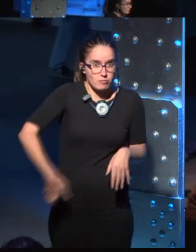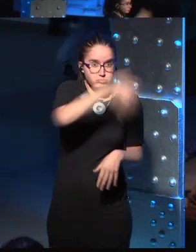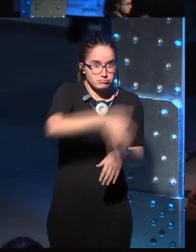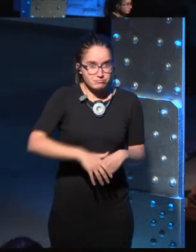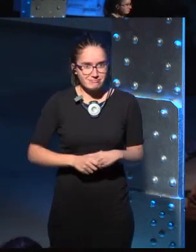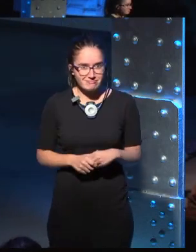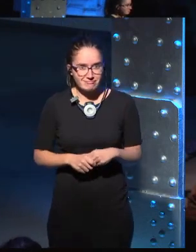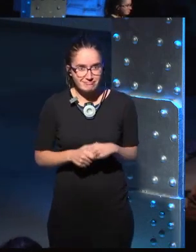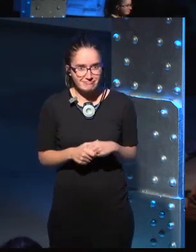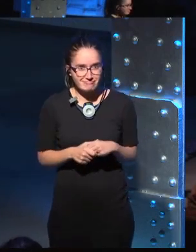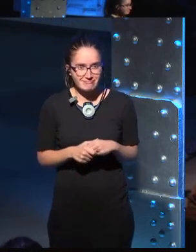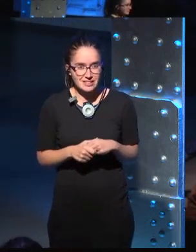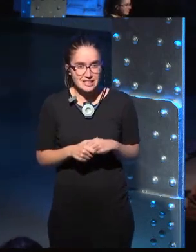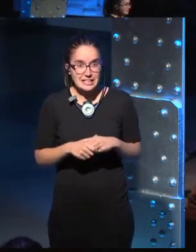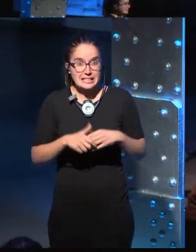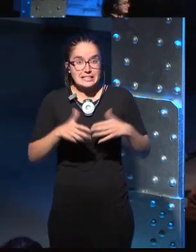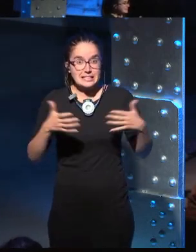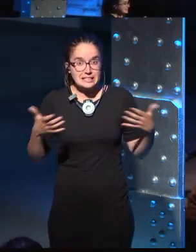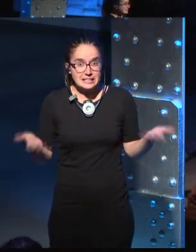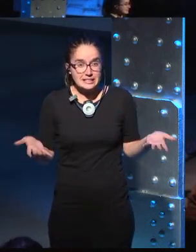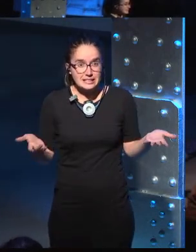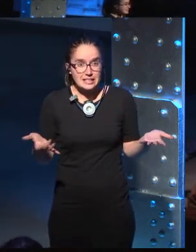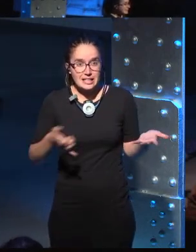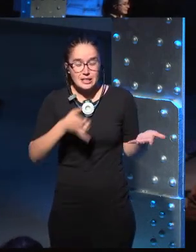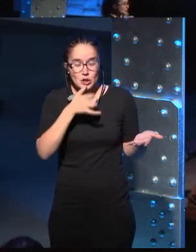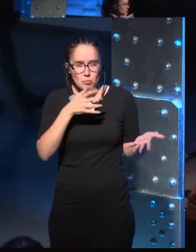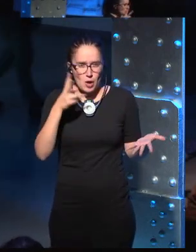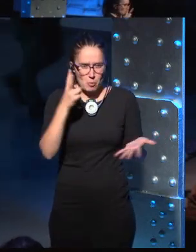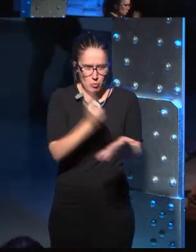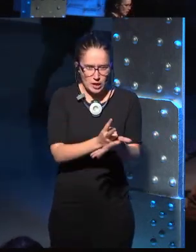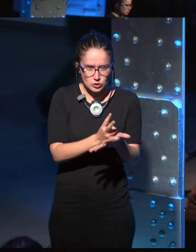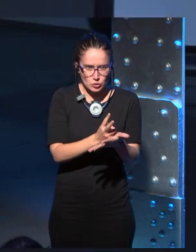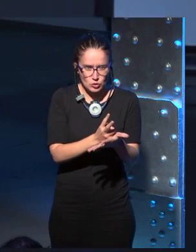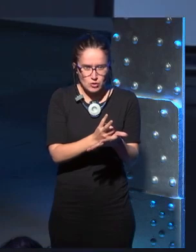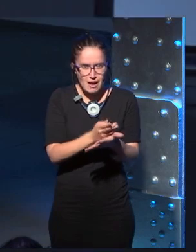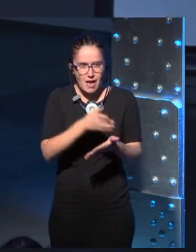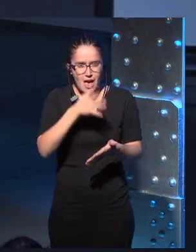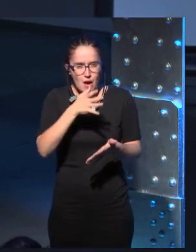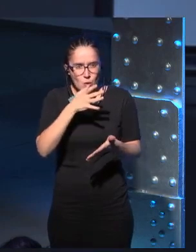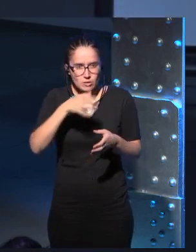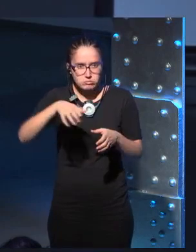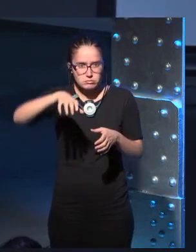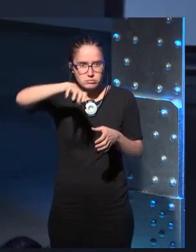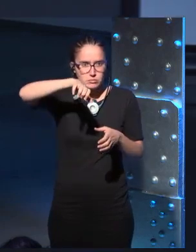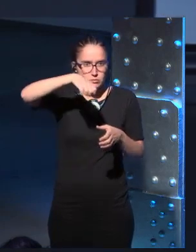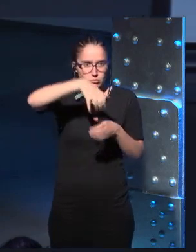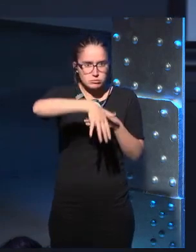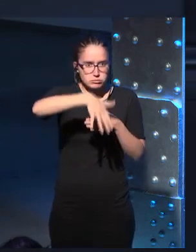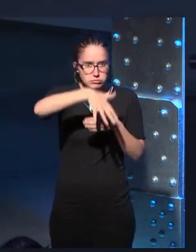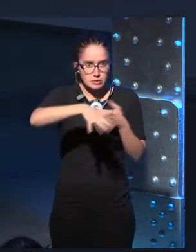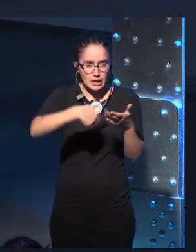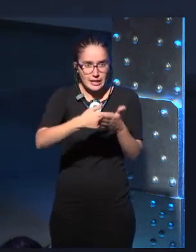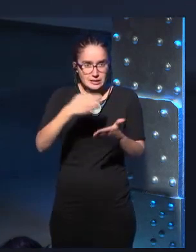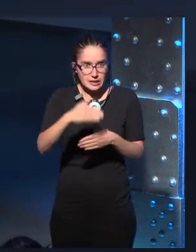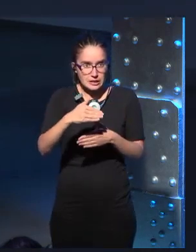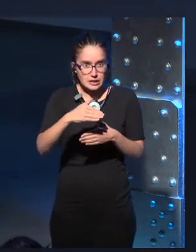Okay? And I'm going to bet that the water will fly off up to here, then it